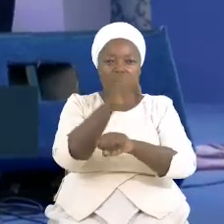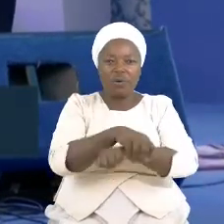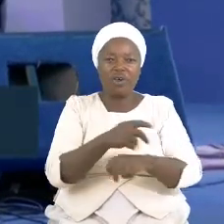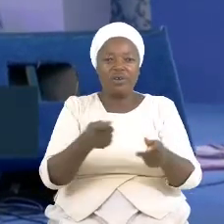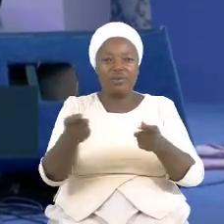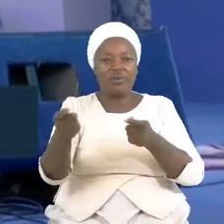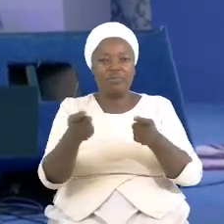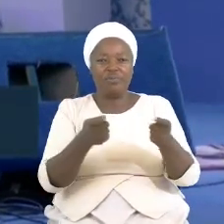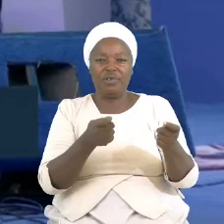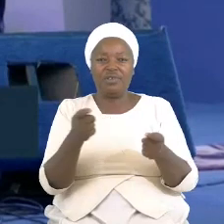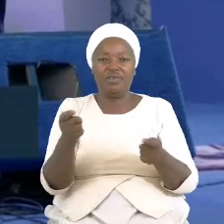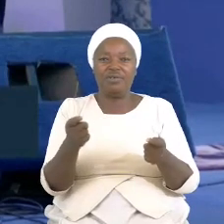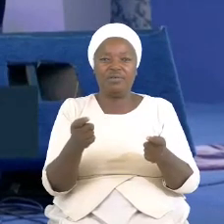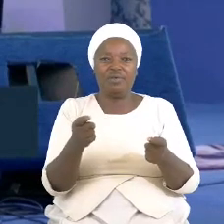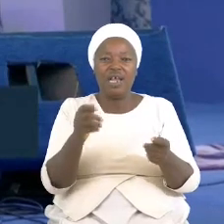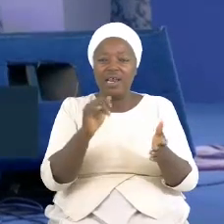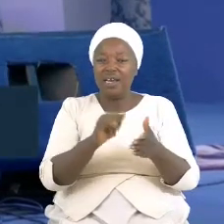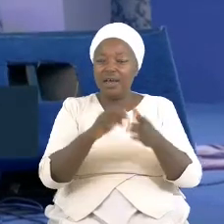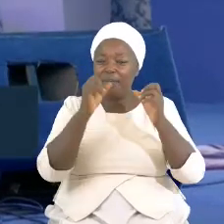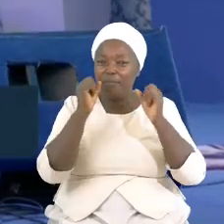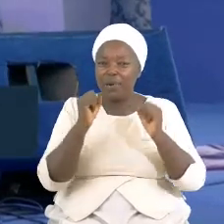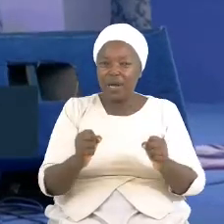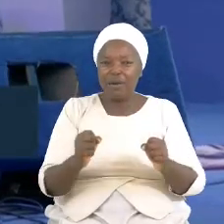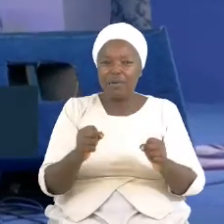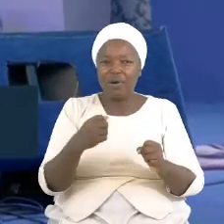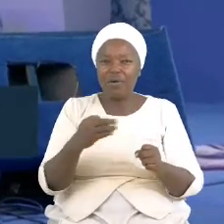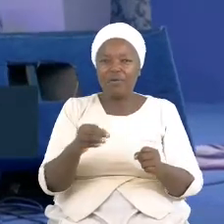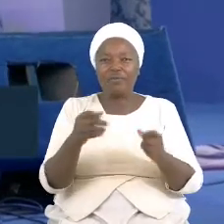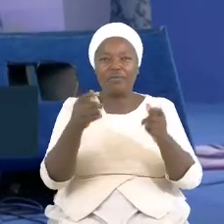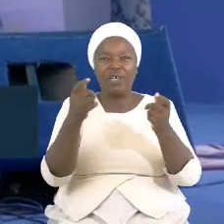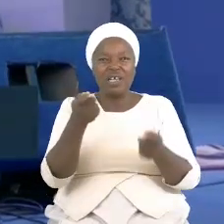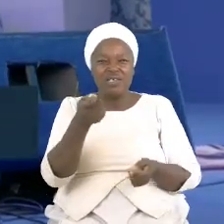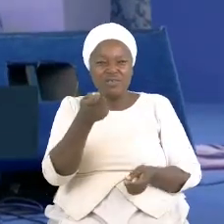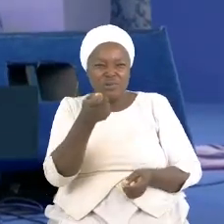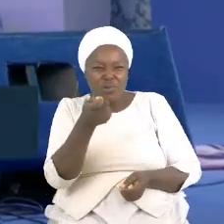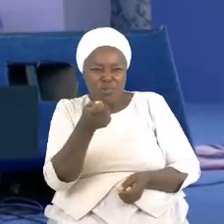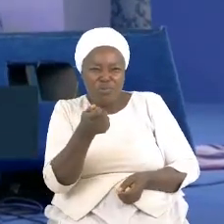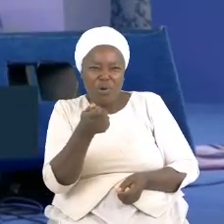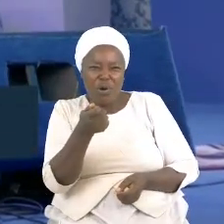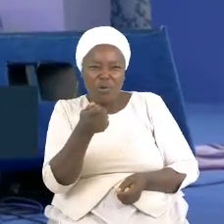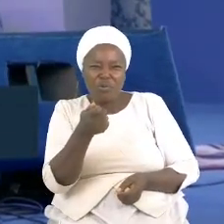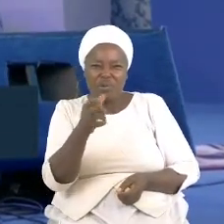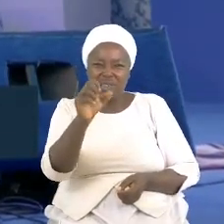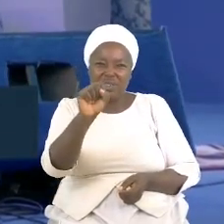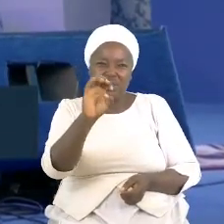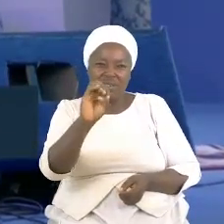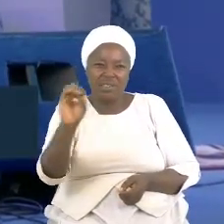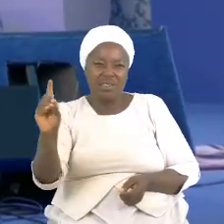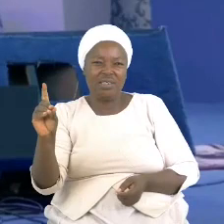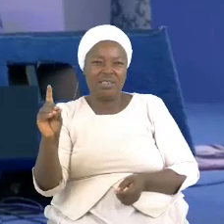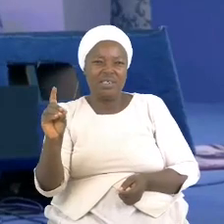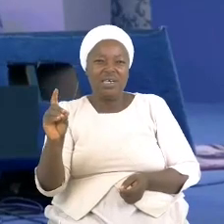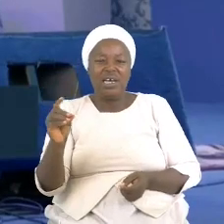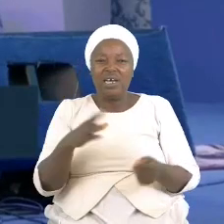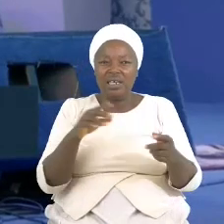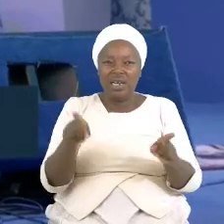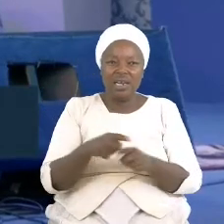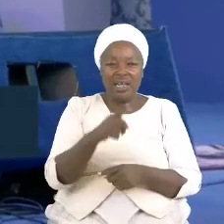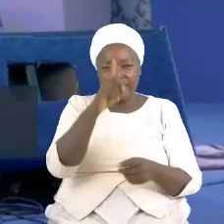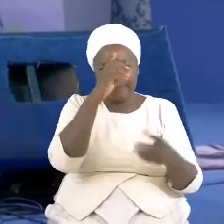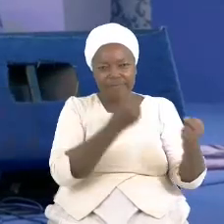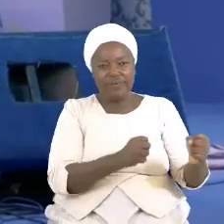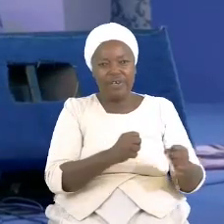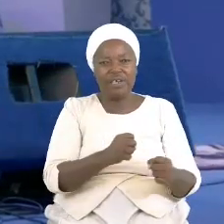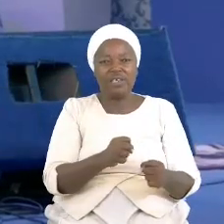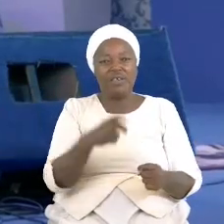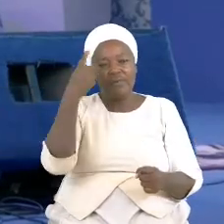mustard seed. The power of grain like faith for prevailing dominion. Number two, the